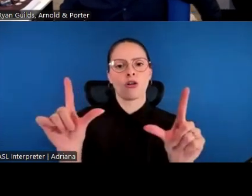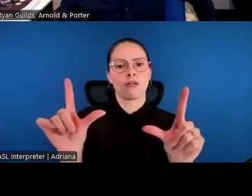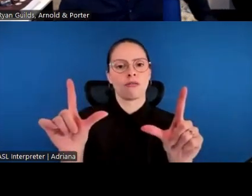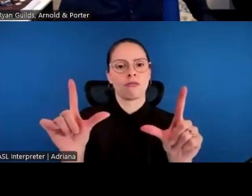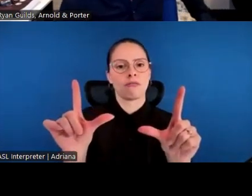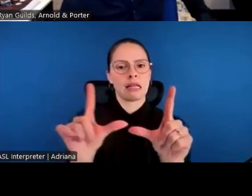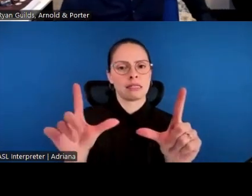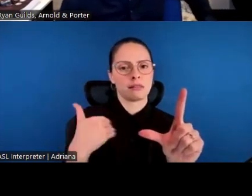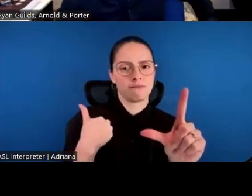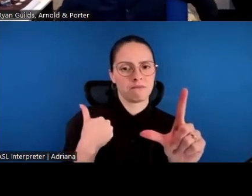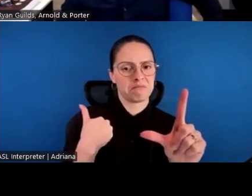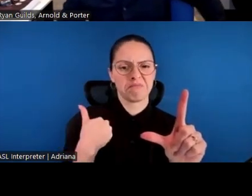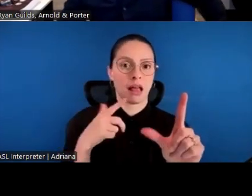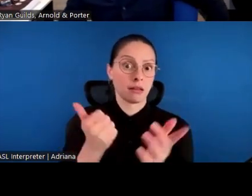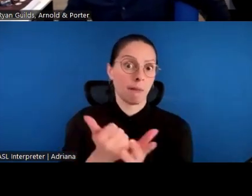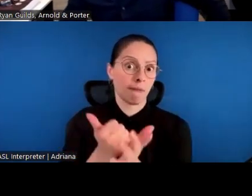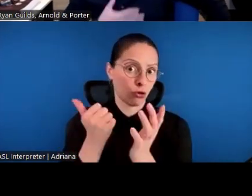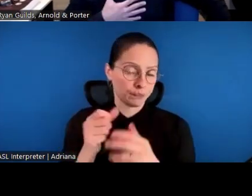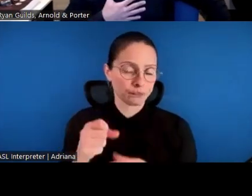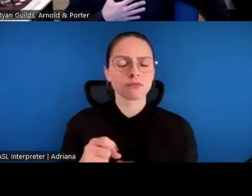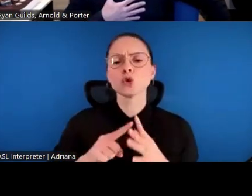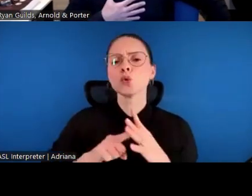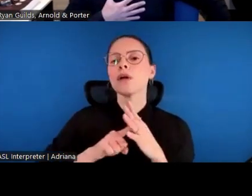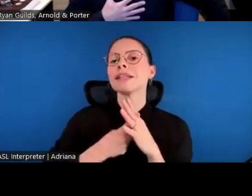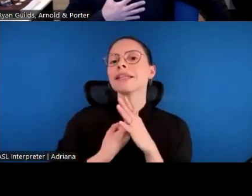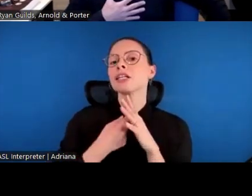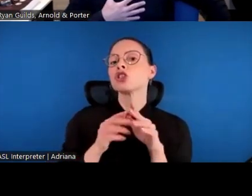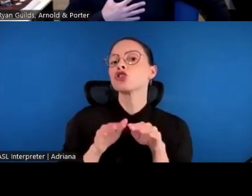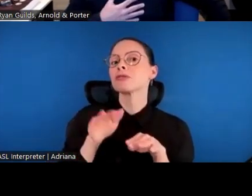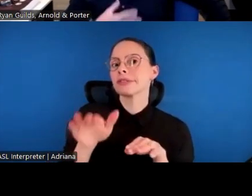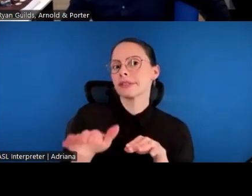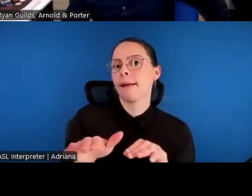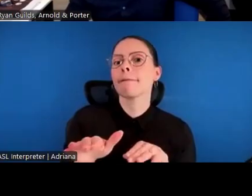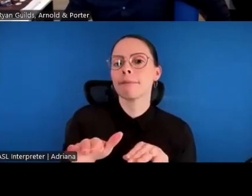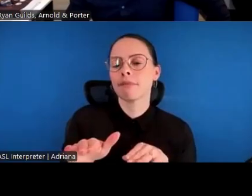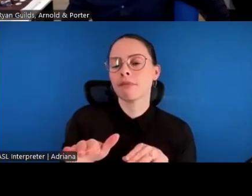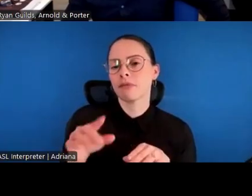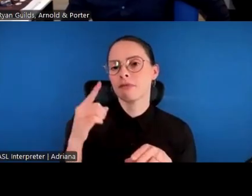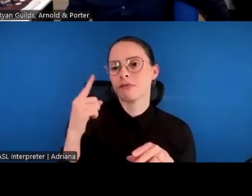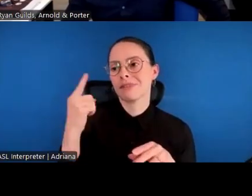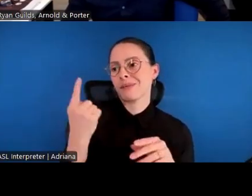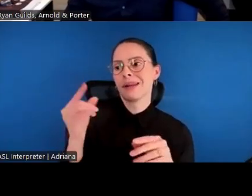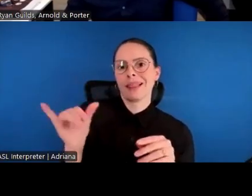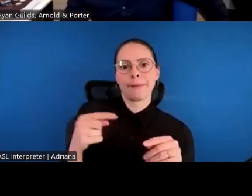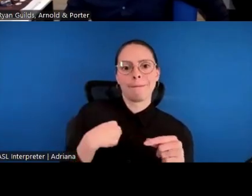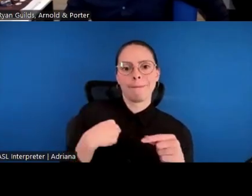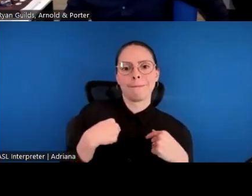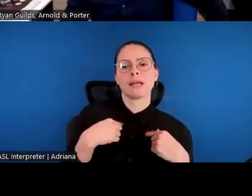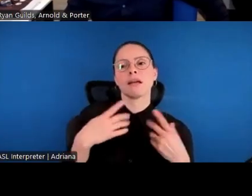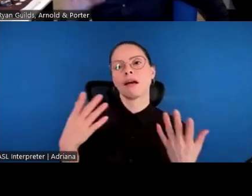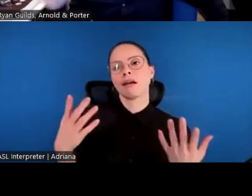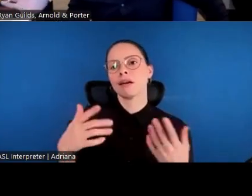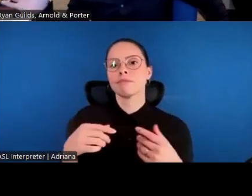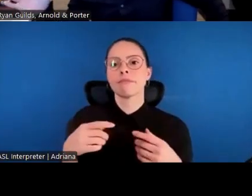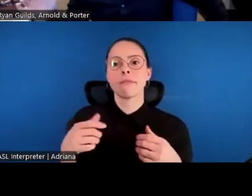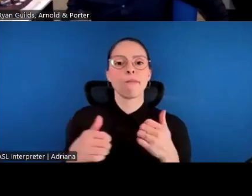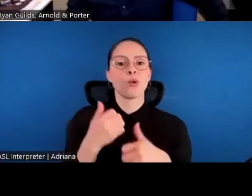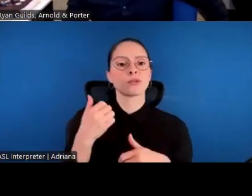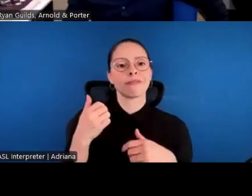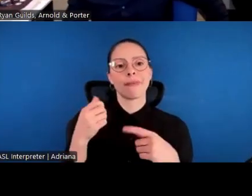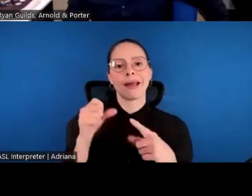helpful. So the initial step in a process for me, who receives most of my cases from a pro bono referral